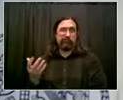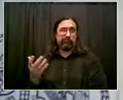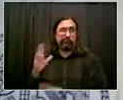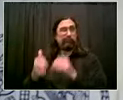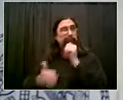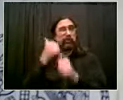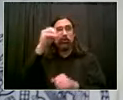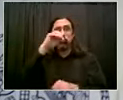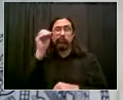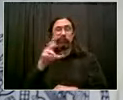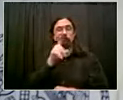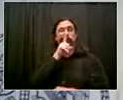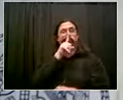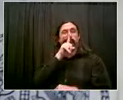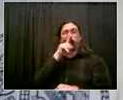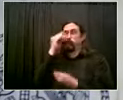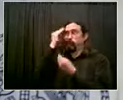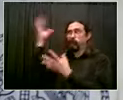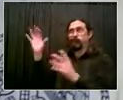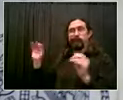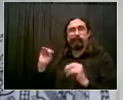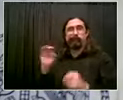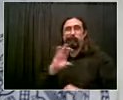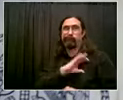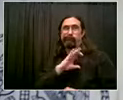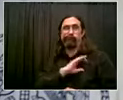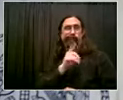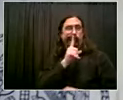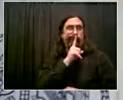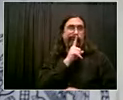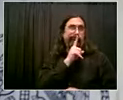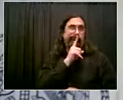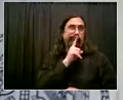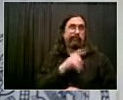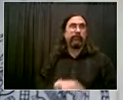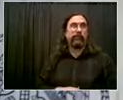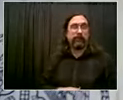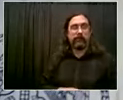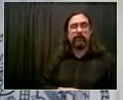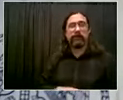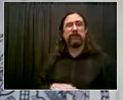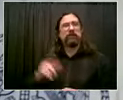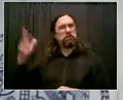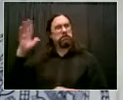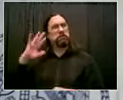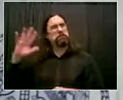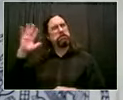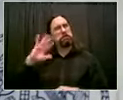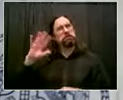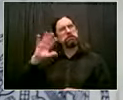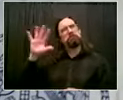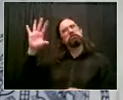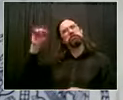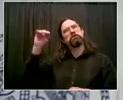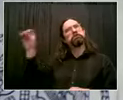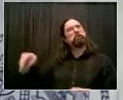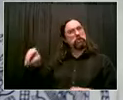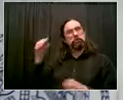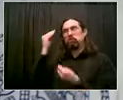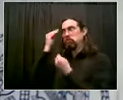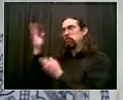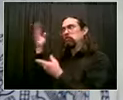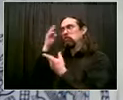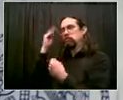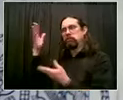very important reforms, and I commend the legislature for so many of the reforms they've made, including in the area of discovery, we also have to look for any unintended